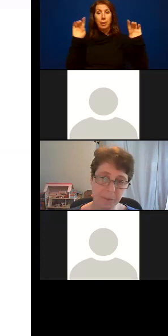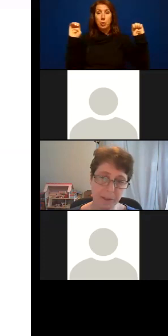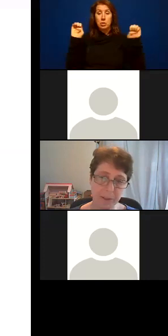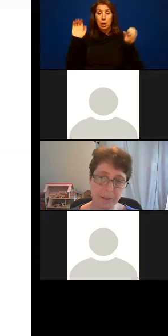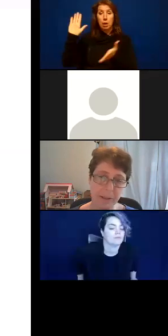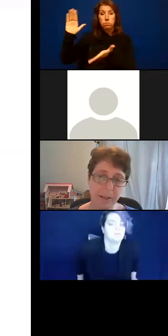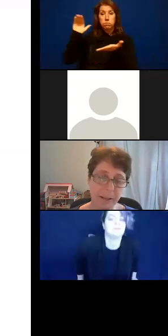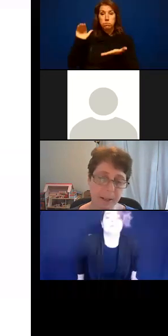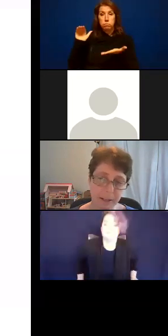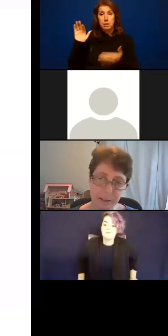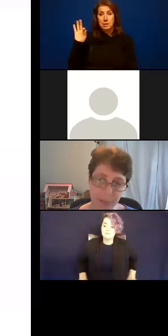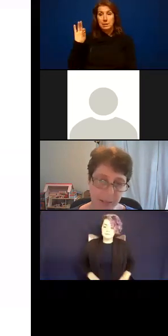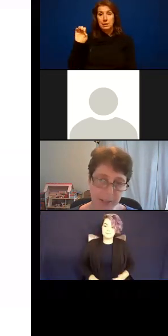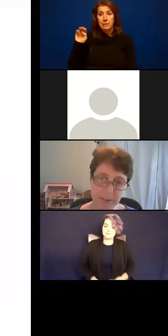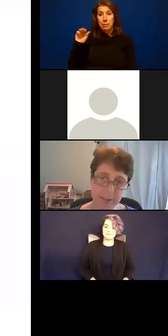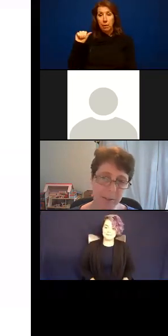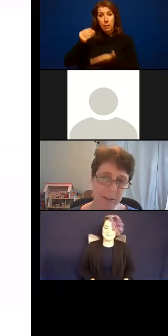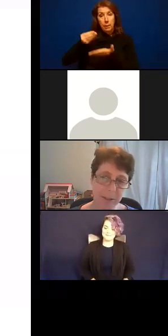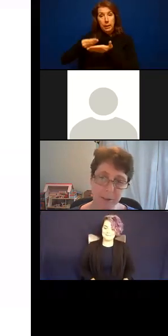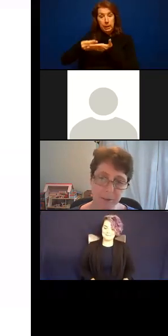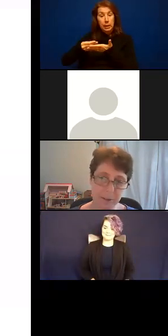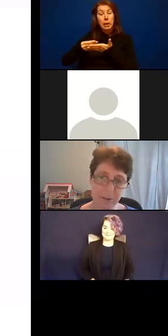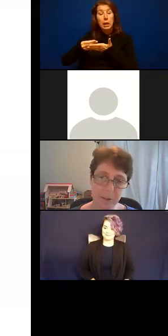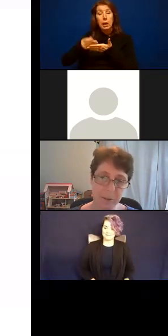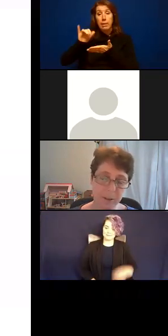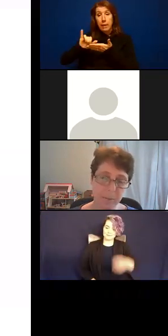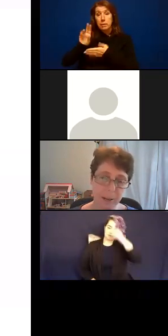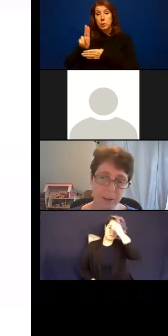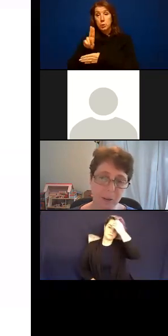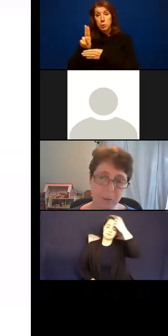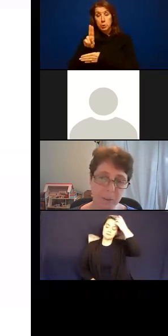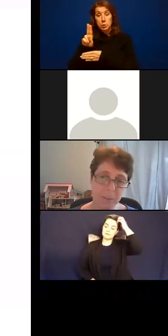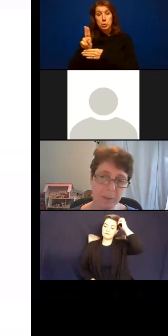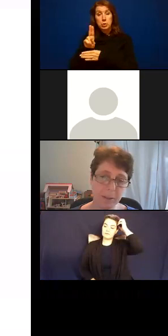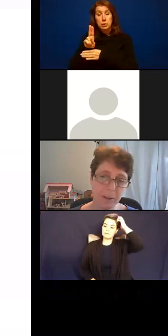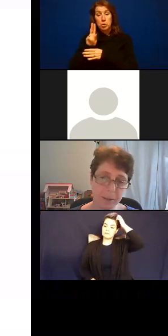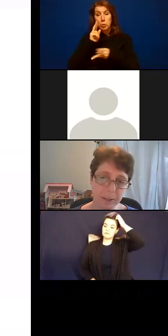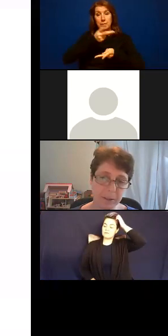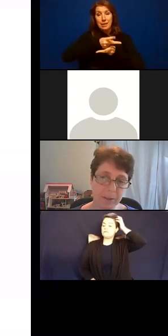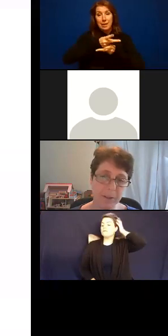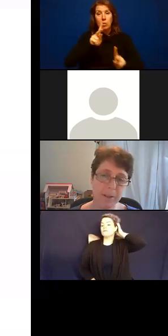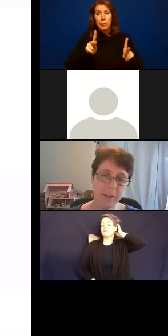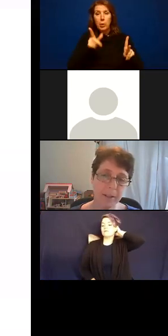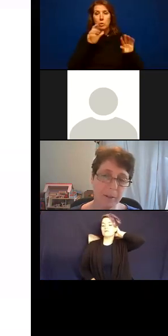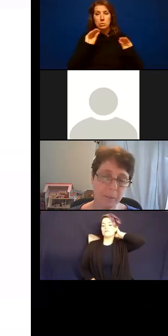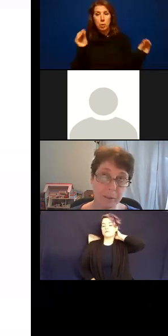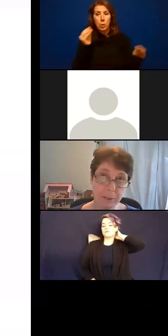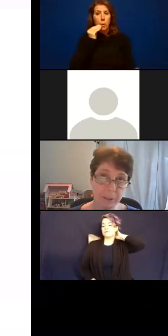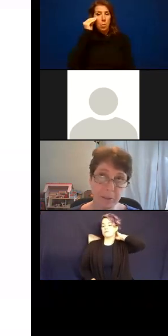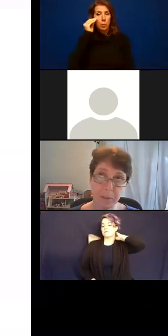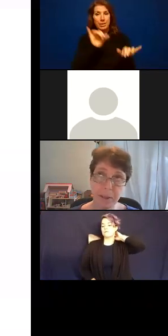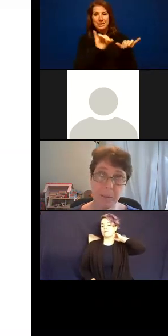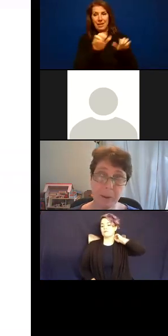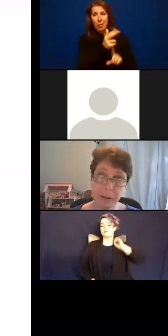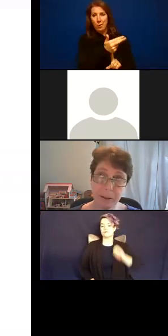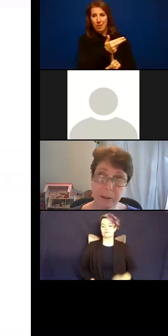FEMA funds. And in many cases, they are being used to house homeless people in hotels. There doesn't seem